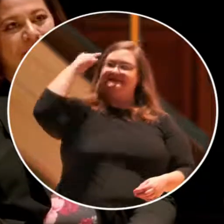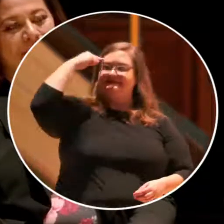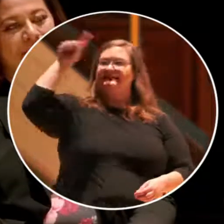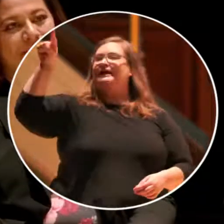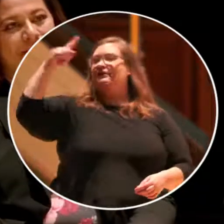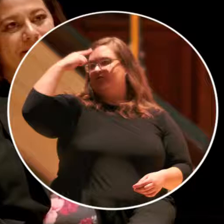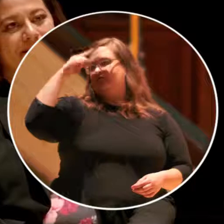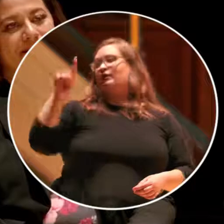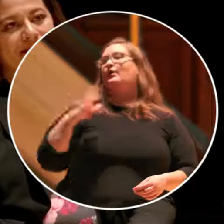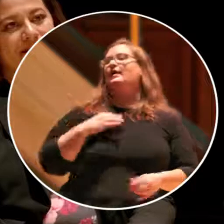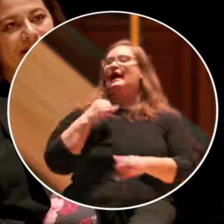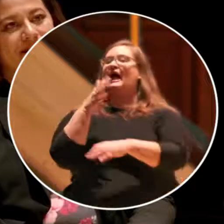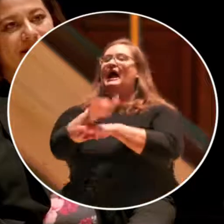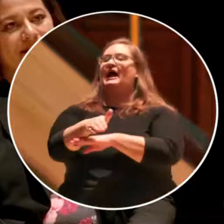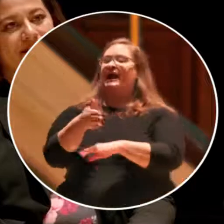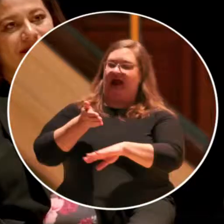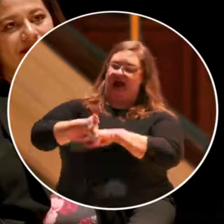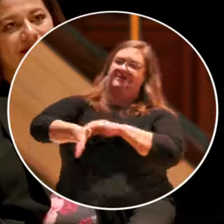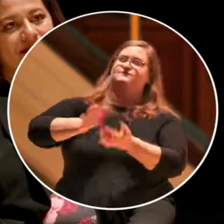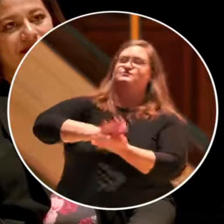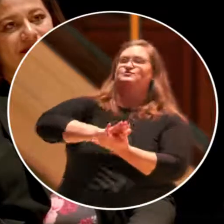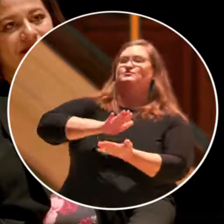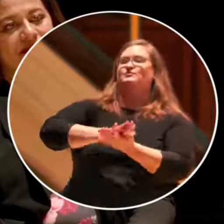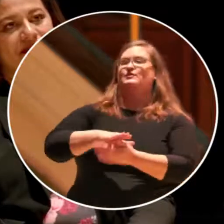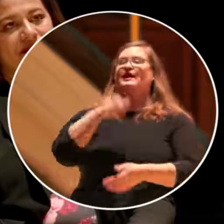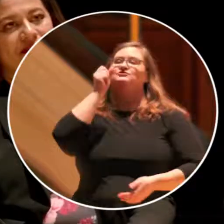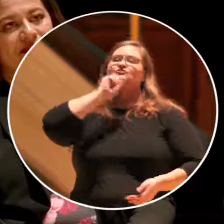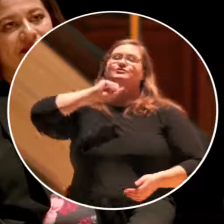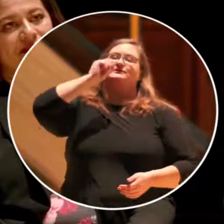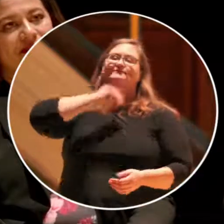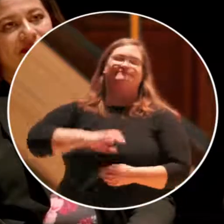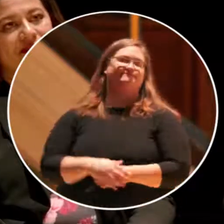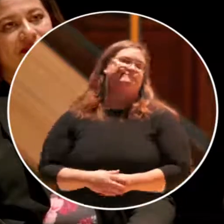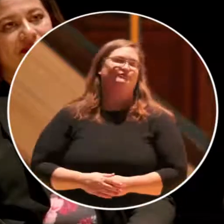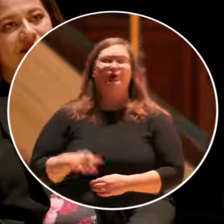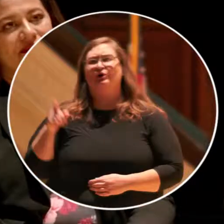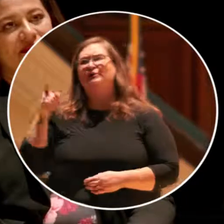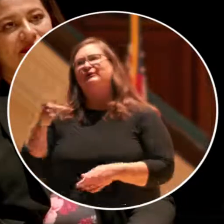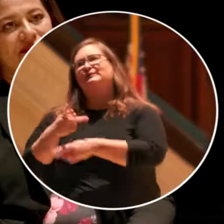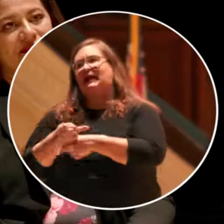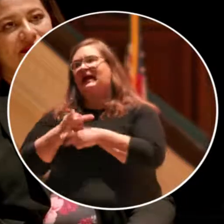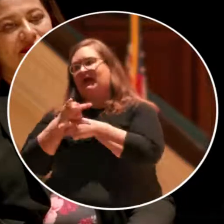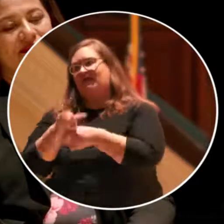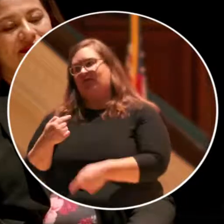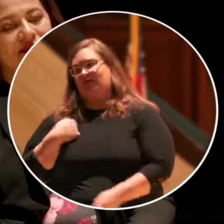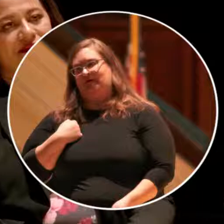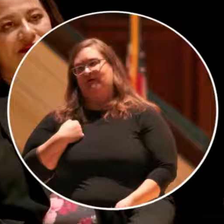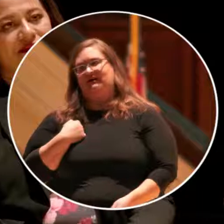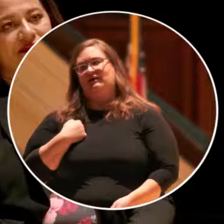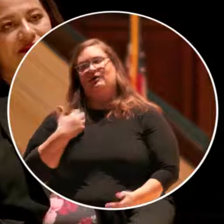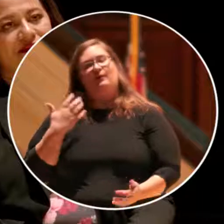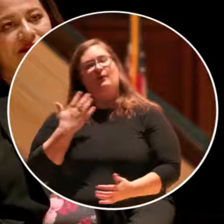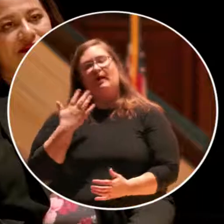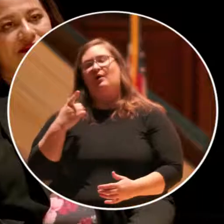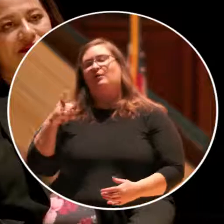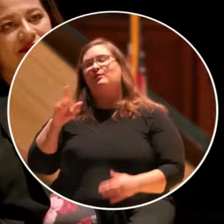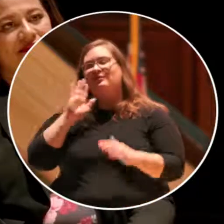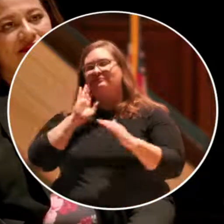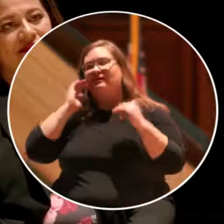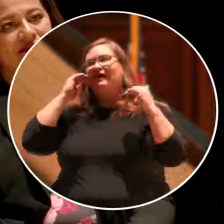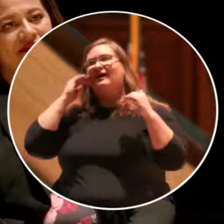You took care of me. It still makes me smile the way you took care of me. Thank you,